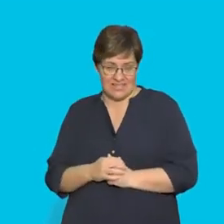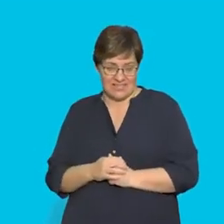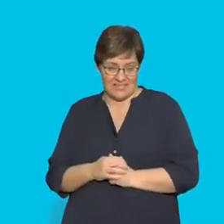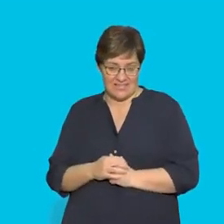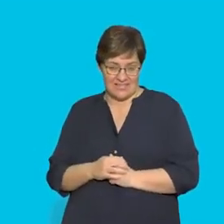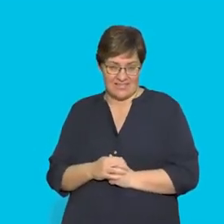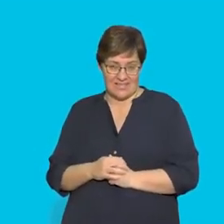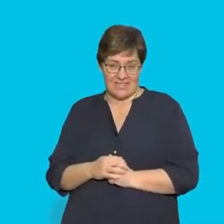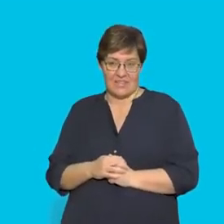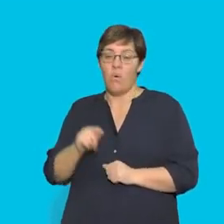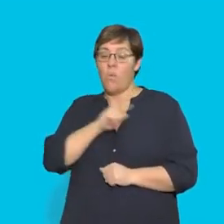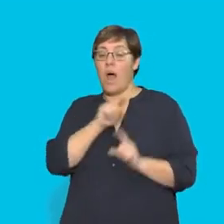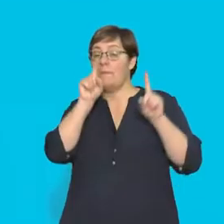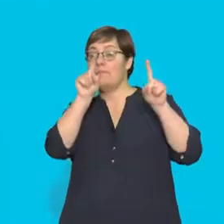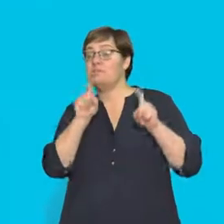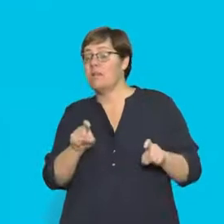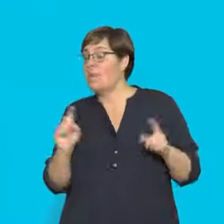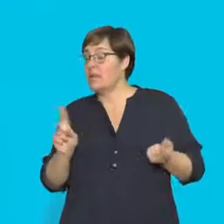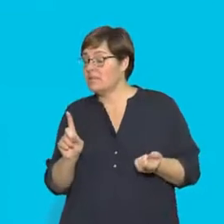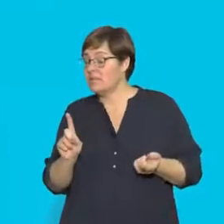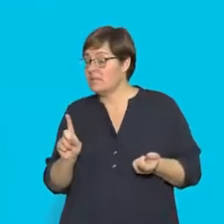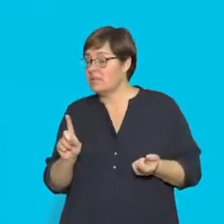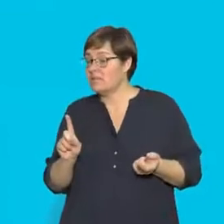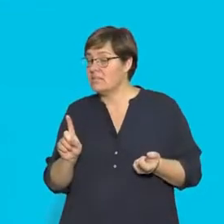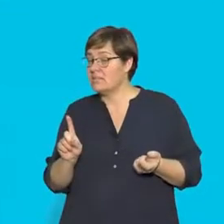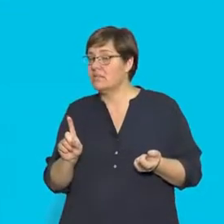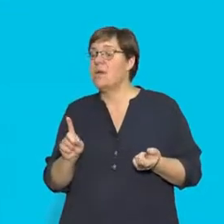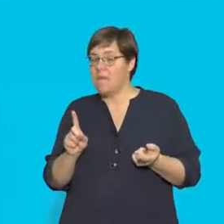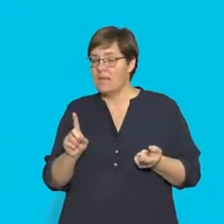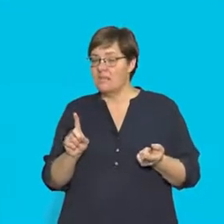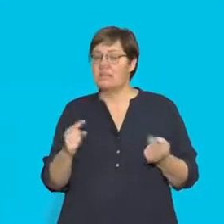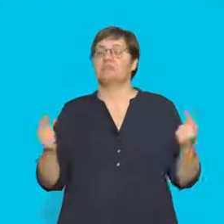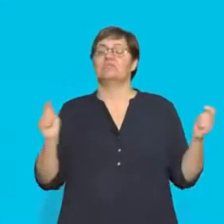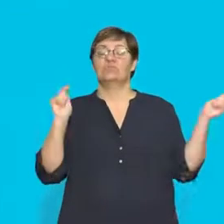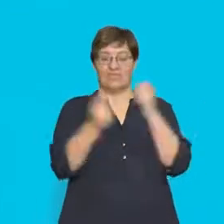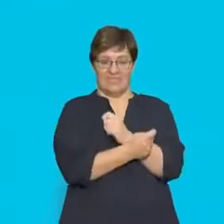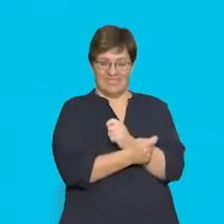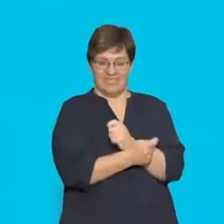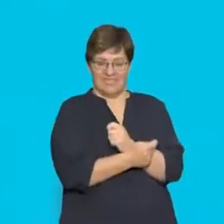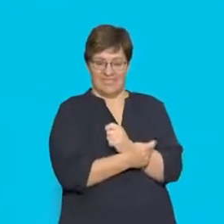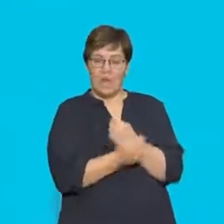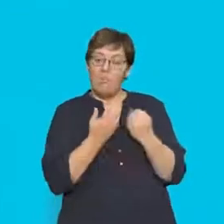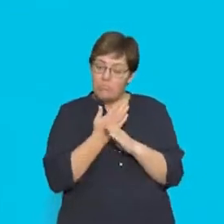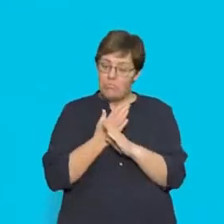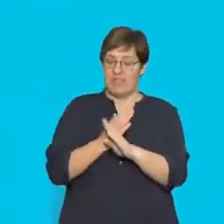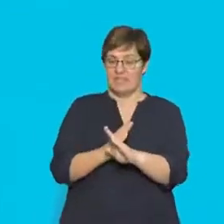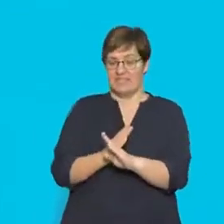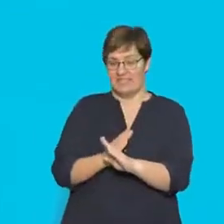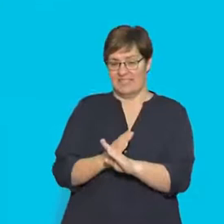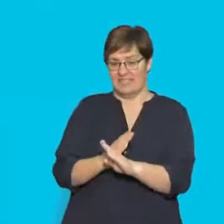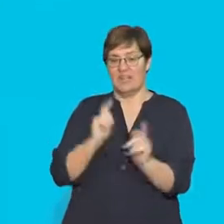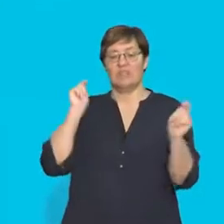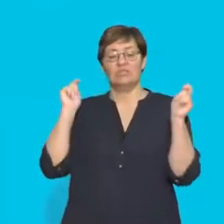pole, because the whole principle is to undo or to prevent